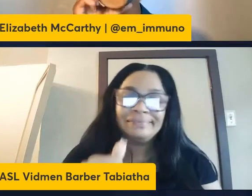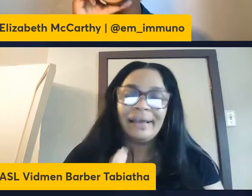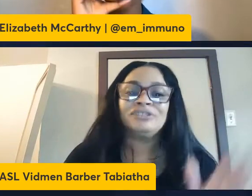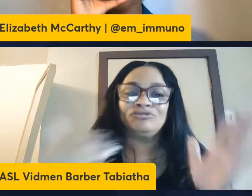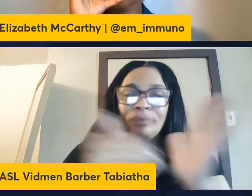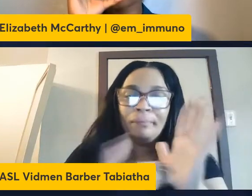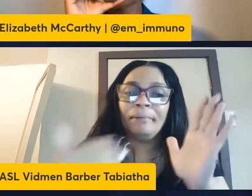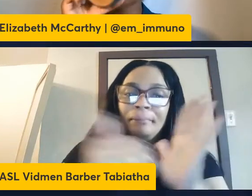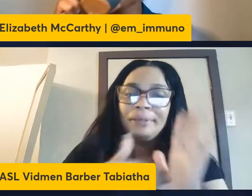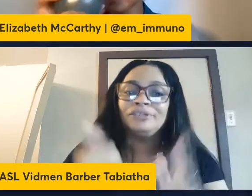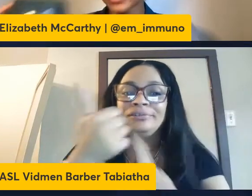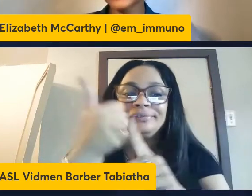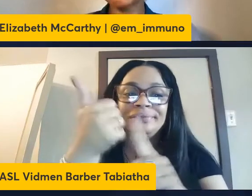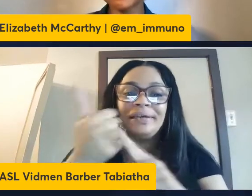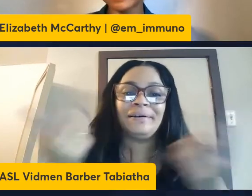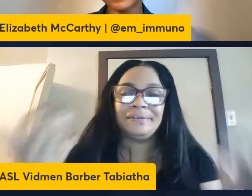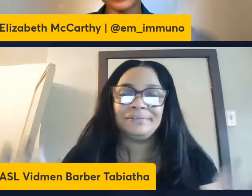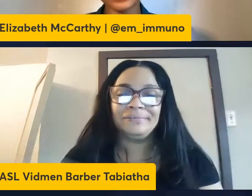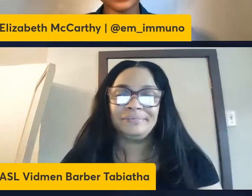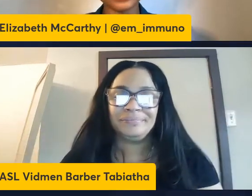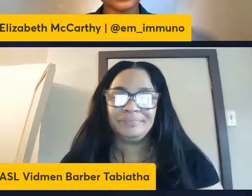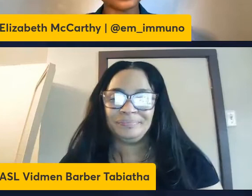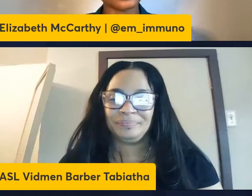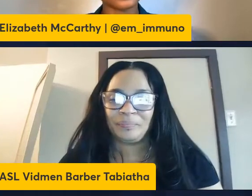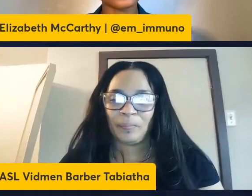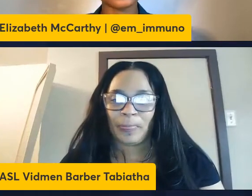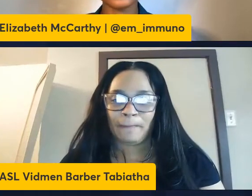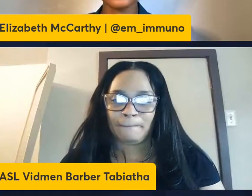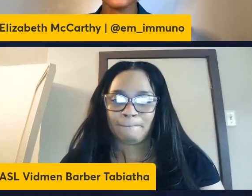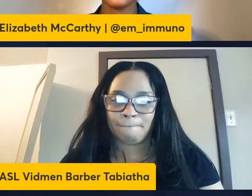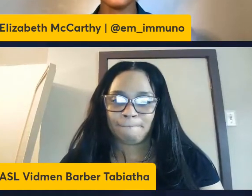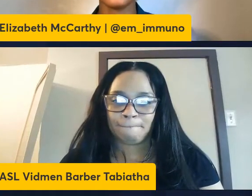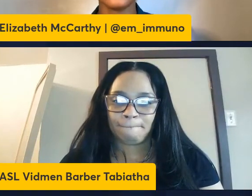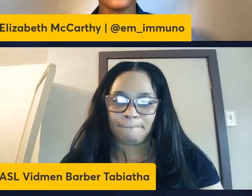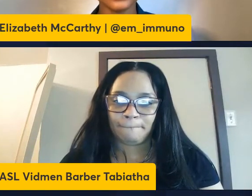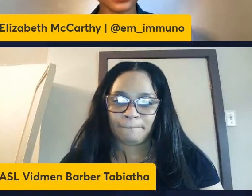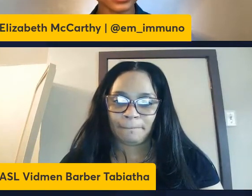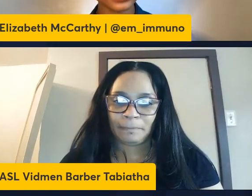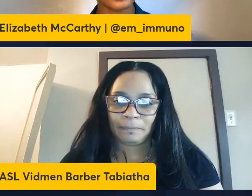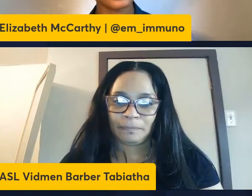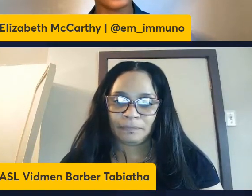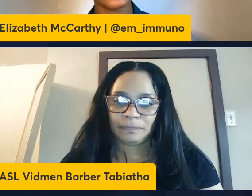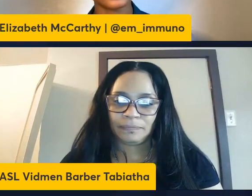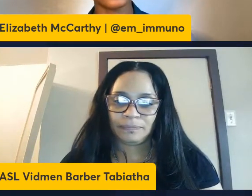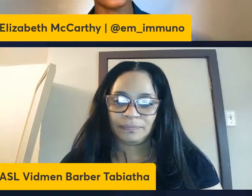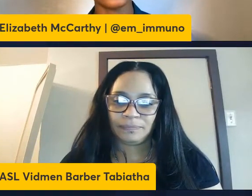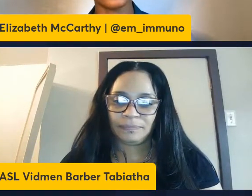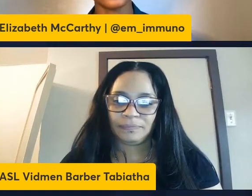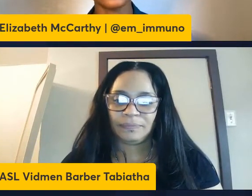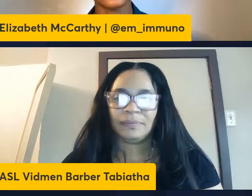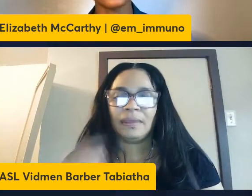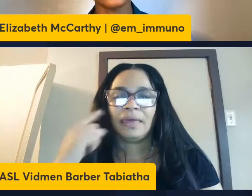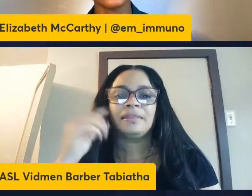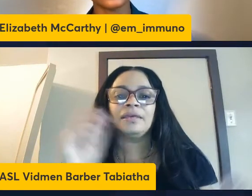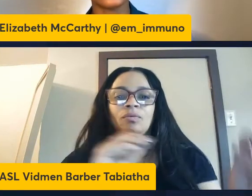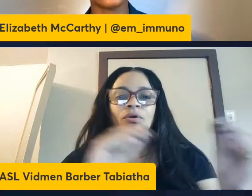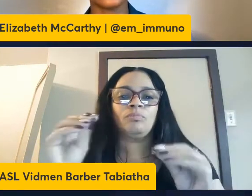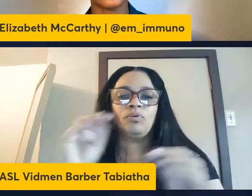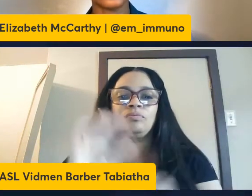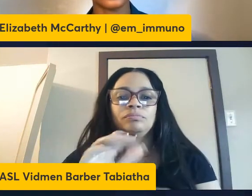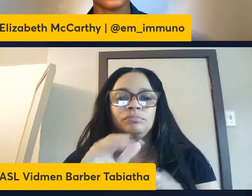Yeah. It's a good thing to do. And yeah, fantastic. All right, I think we can move on to the next set